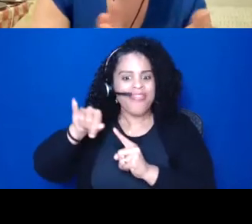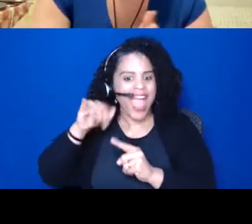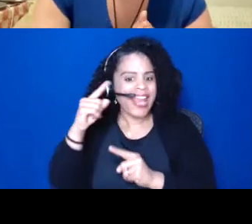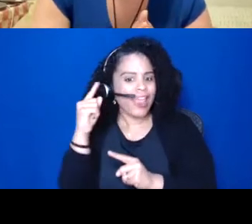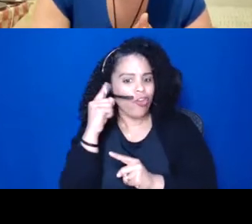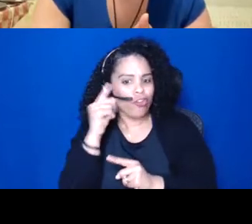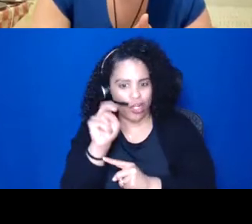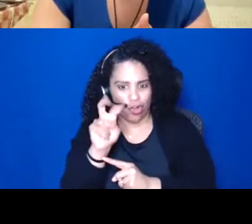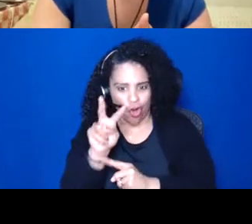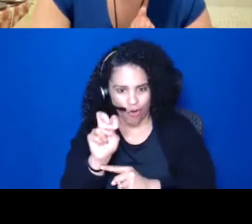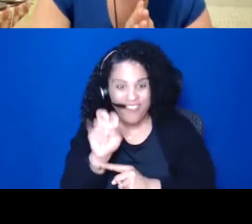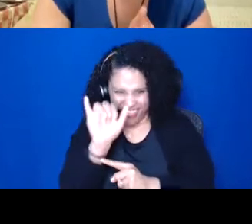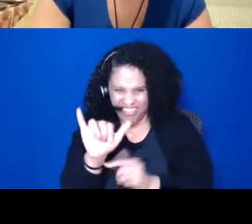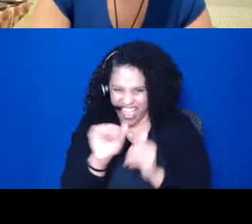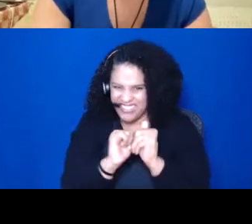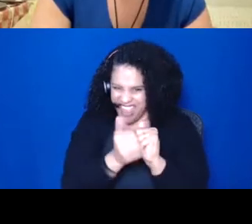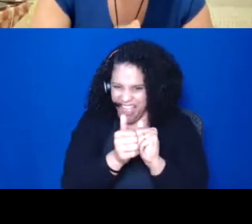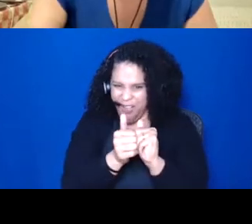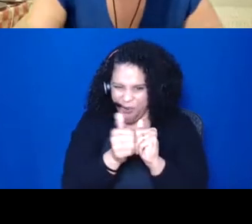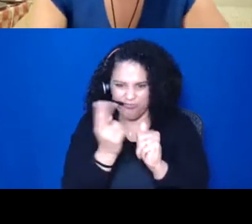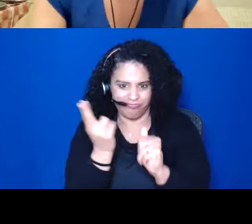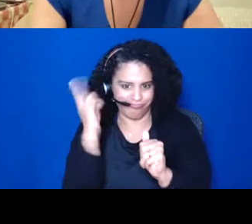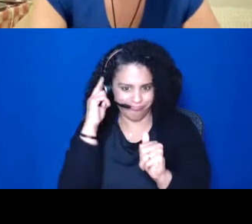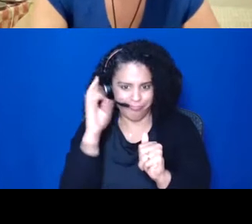in a nutshell, how a cochlear implant works.